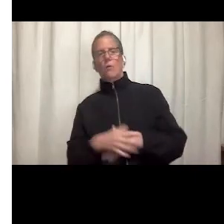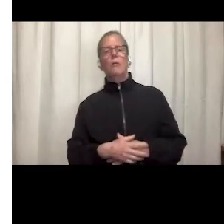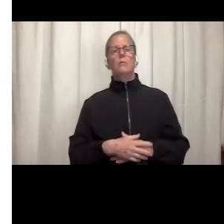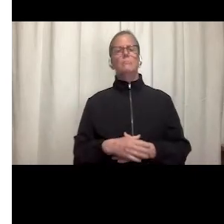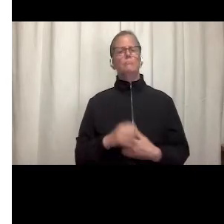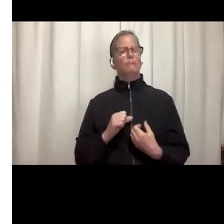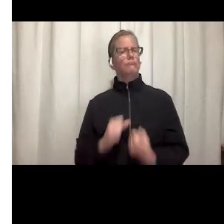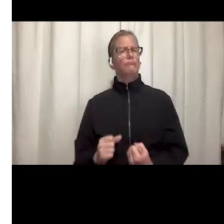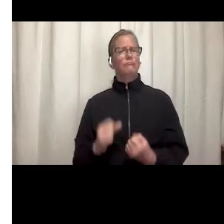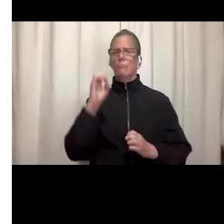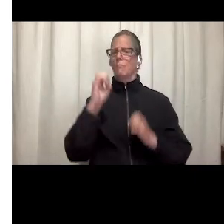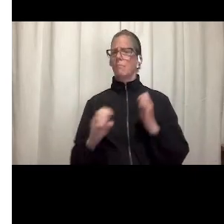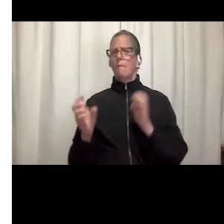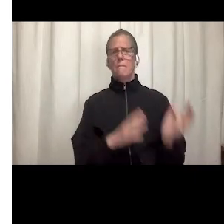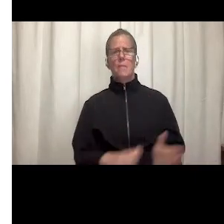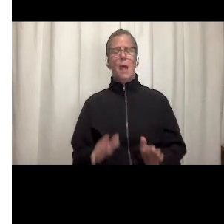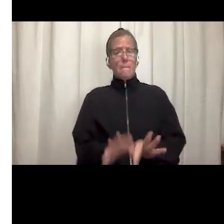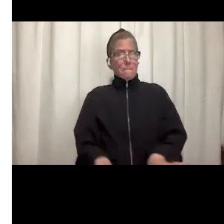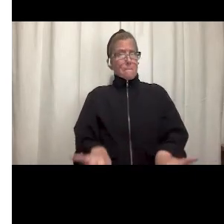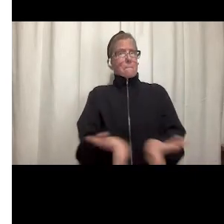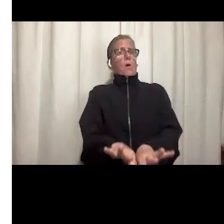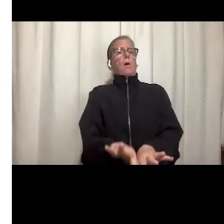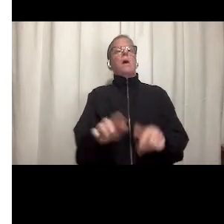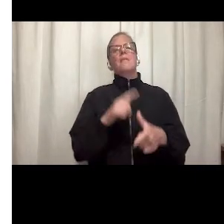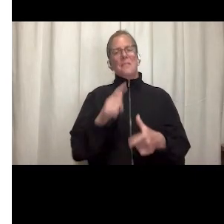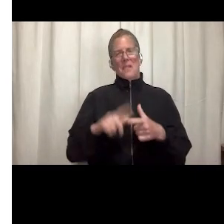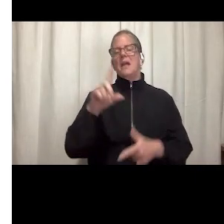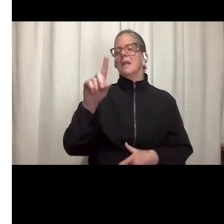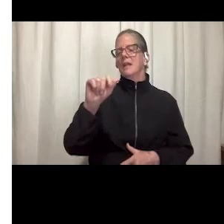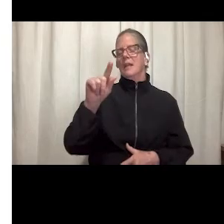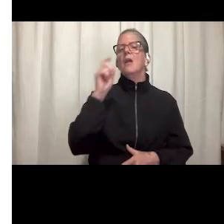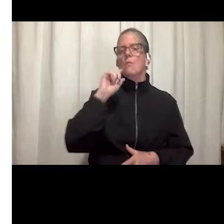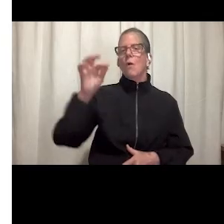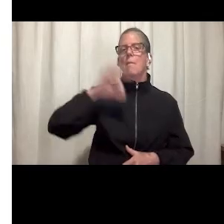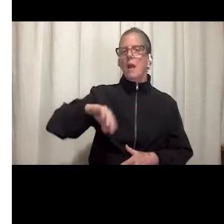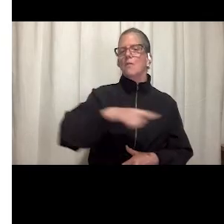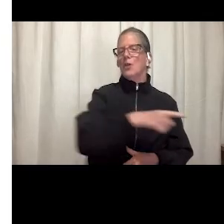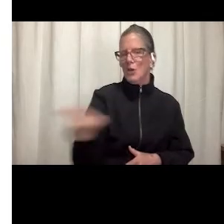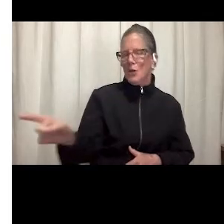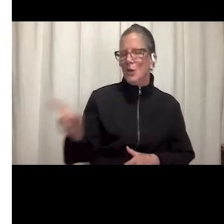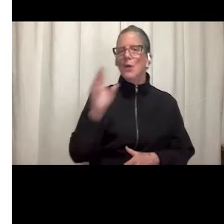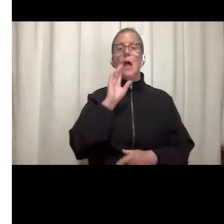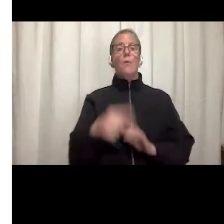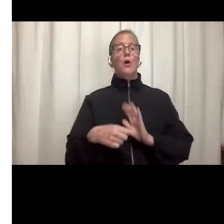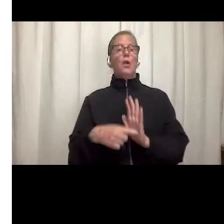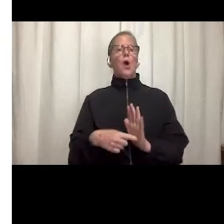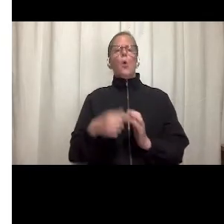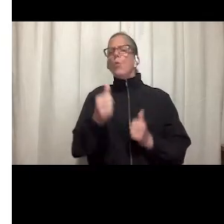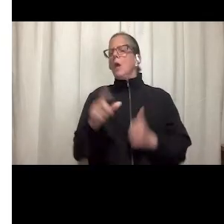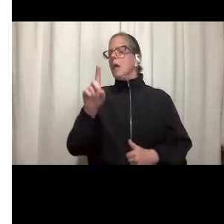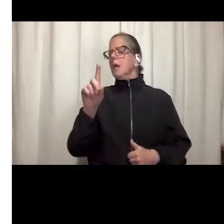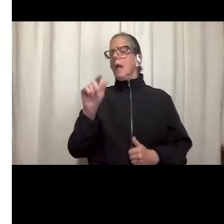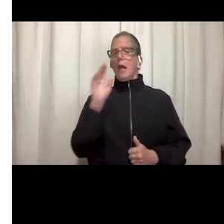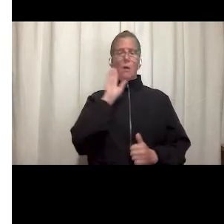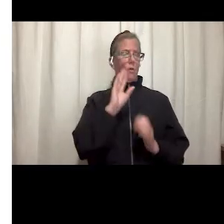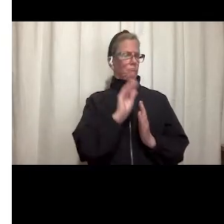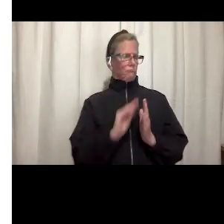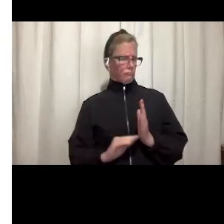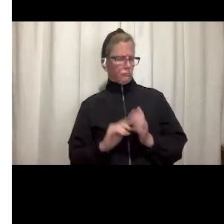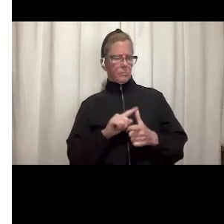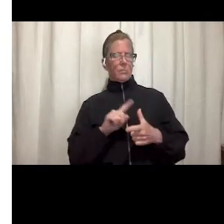is essential for making your data useful. It outlines what data you'll collect, when,